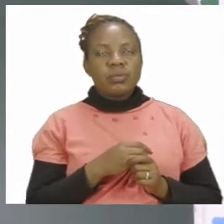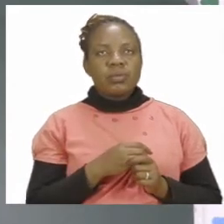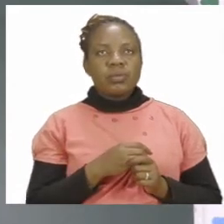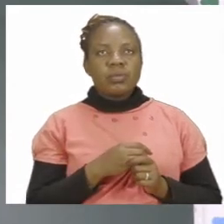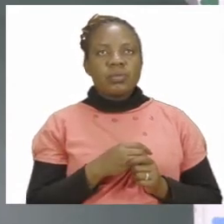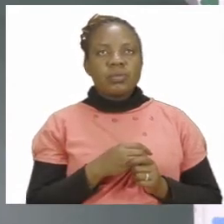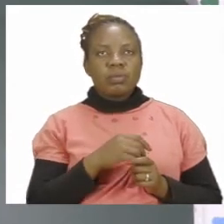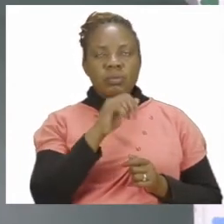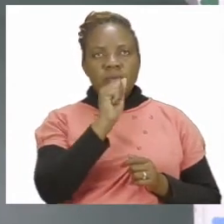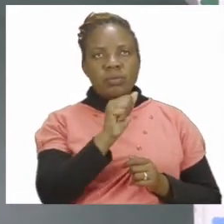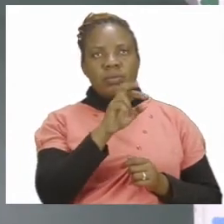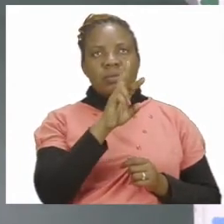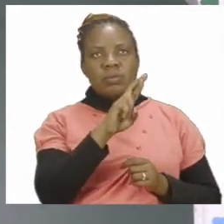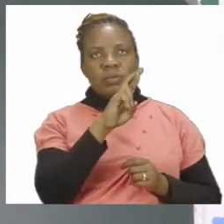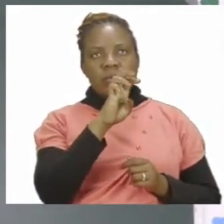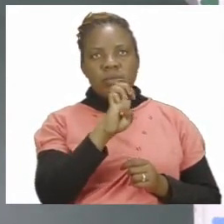aren't.